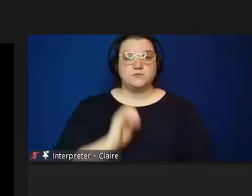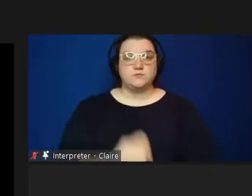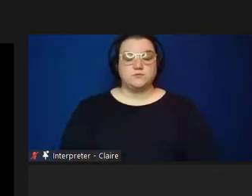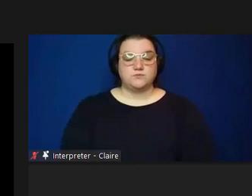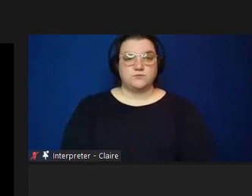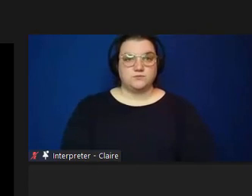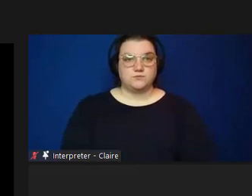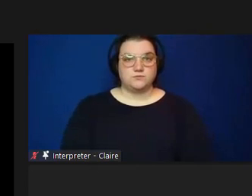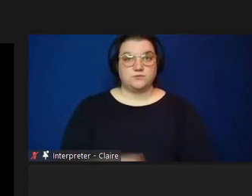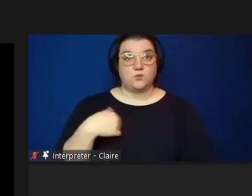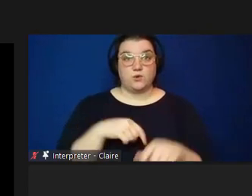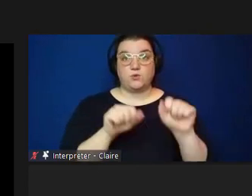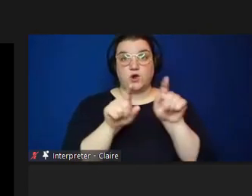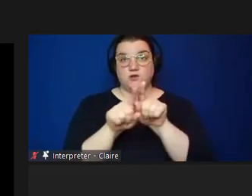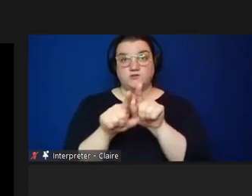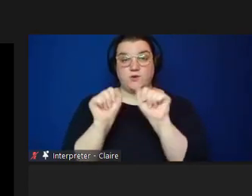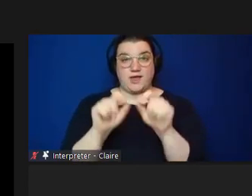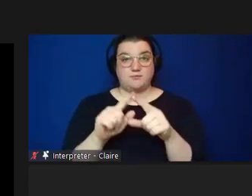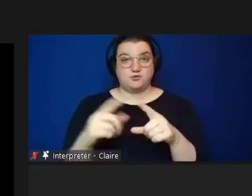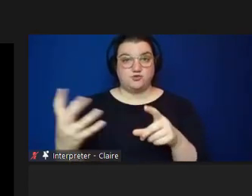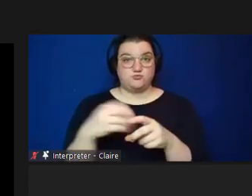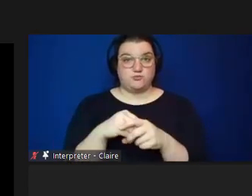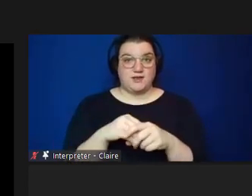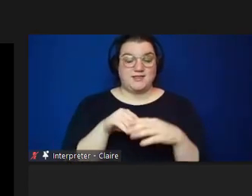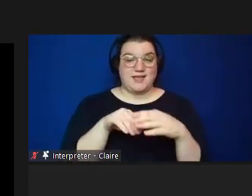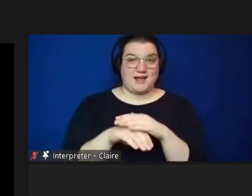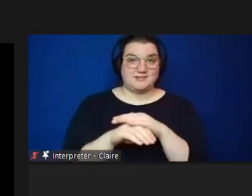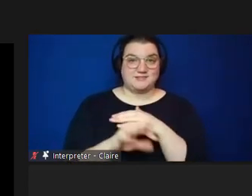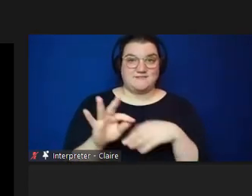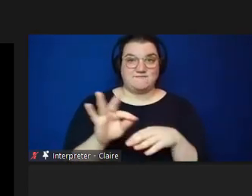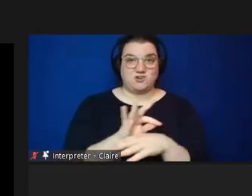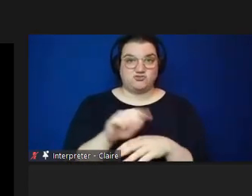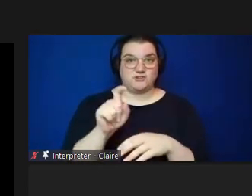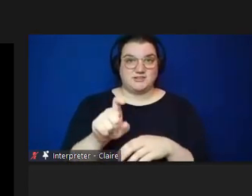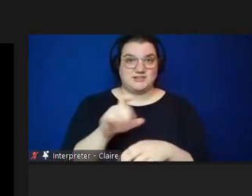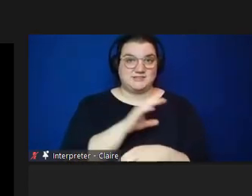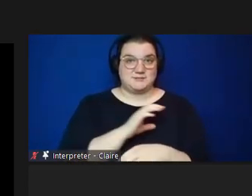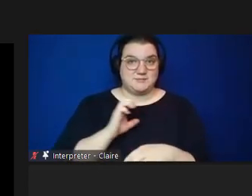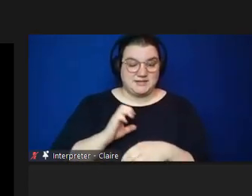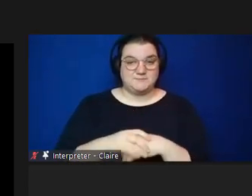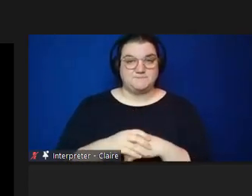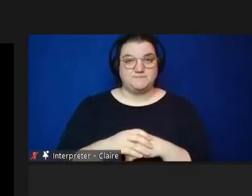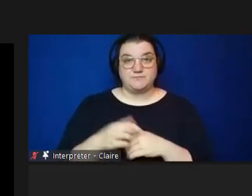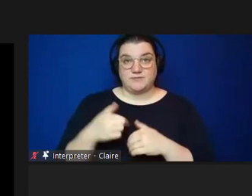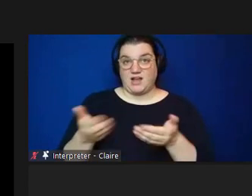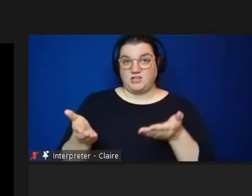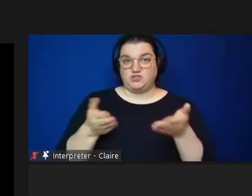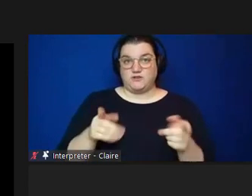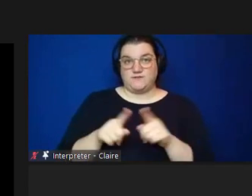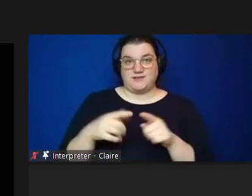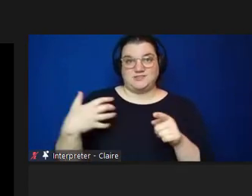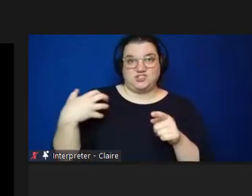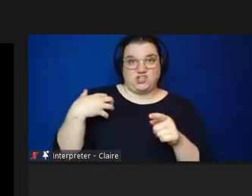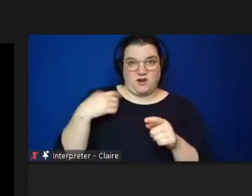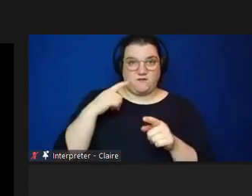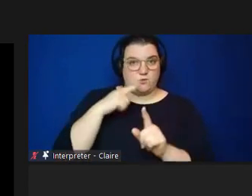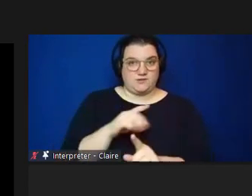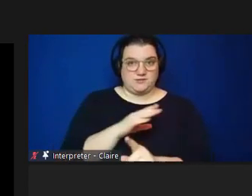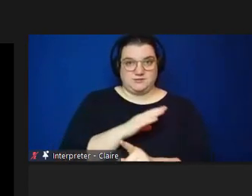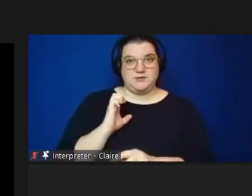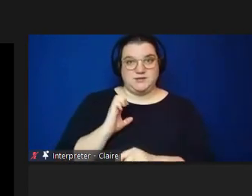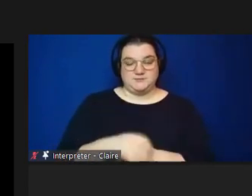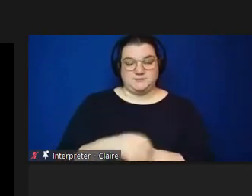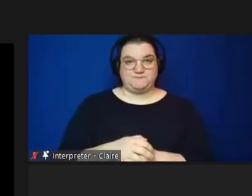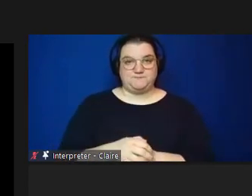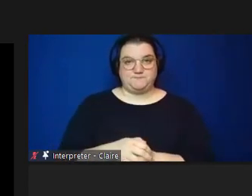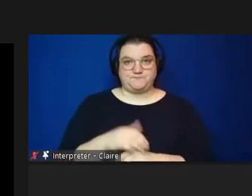We also were able to bring in the Access and Functional Needs Committee. I serve as the chair for this committee. This